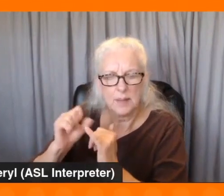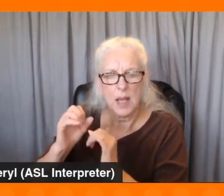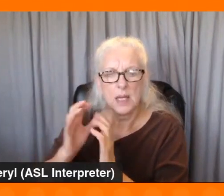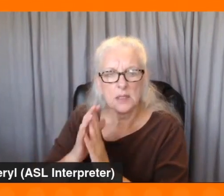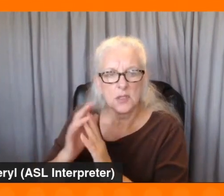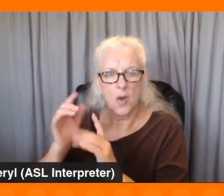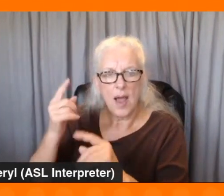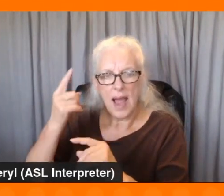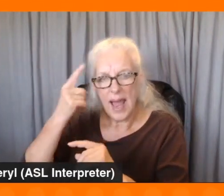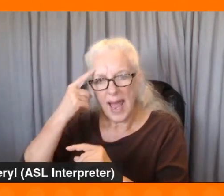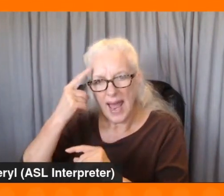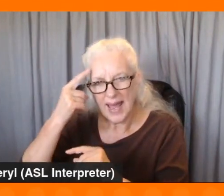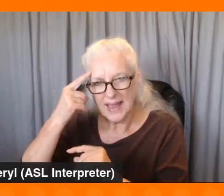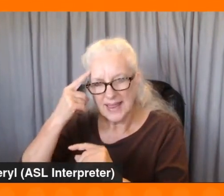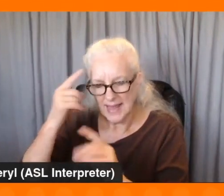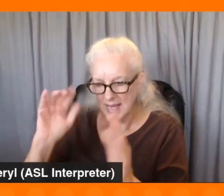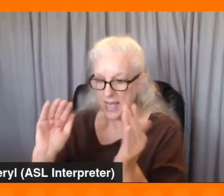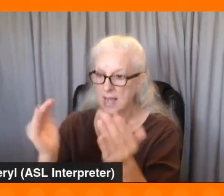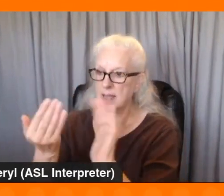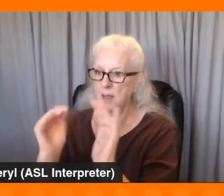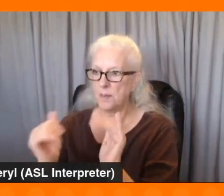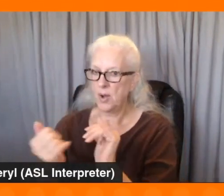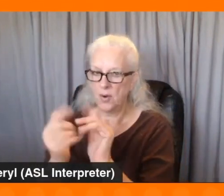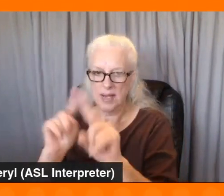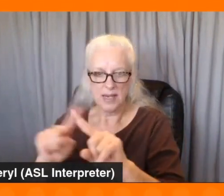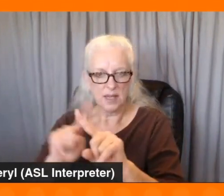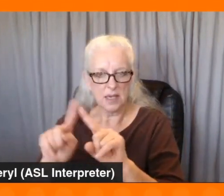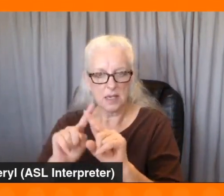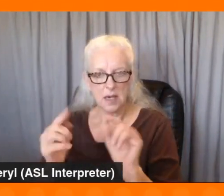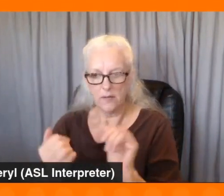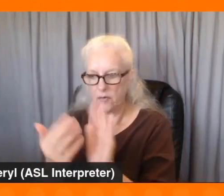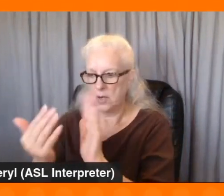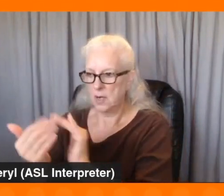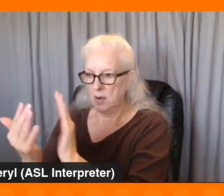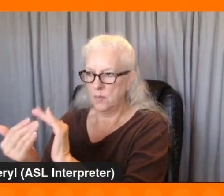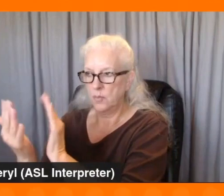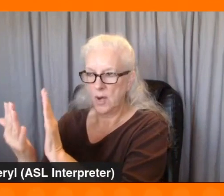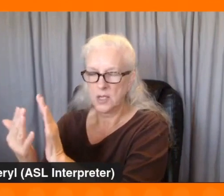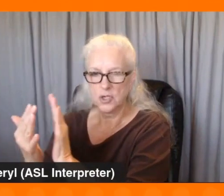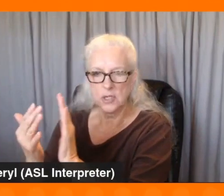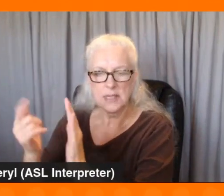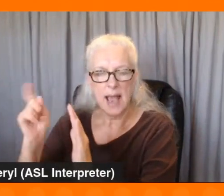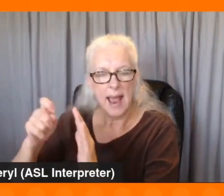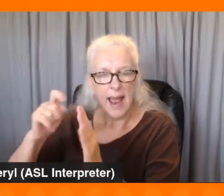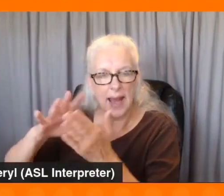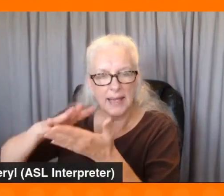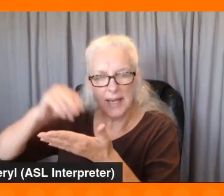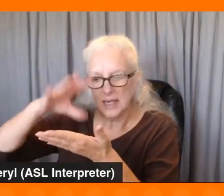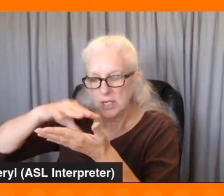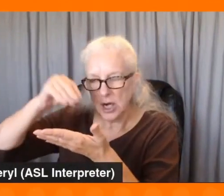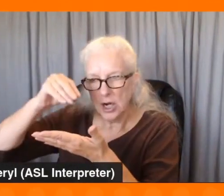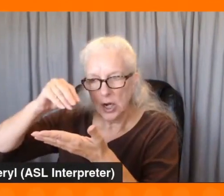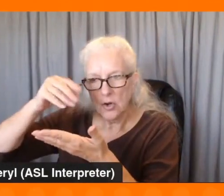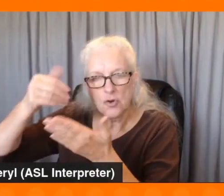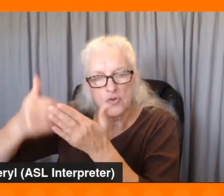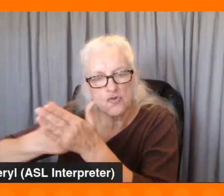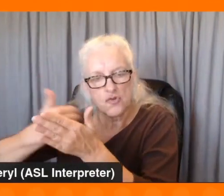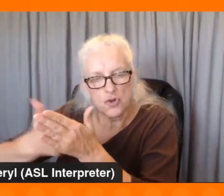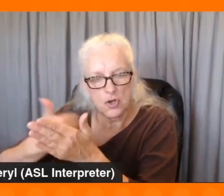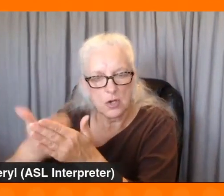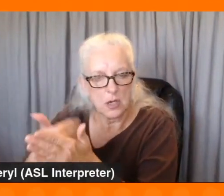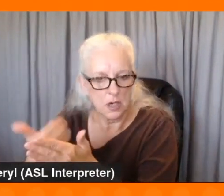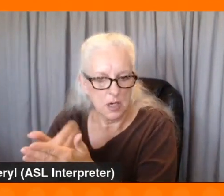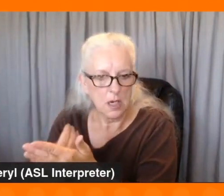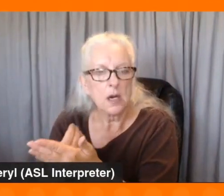that comparing approaches with the way that I would approach something with something I learn new is really exciting, and it's a great way to kind of